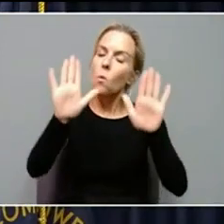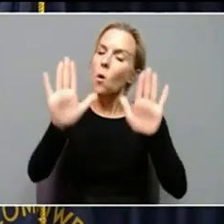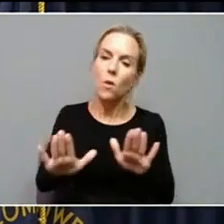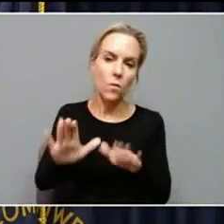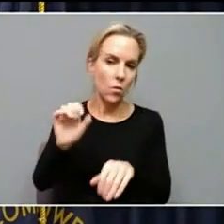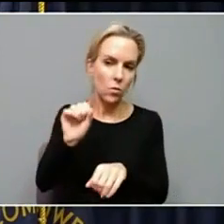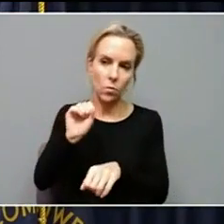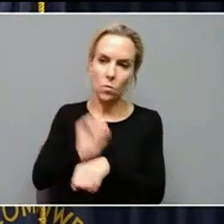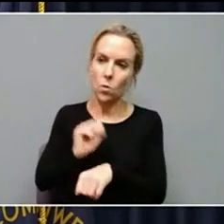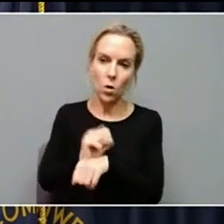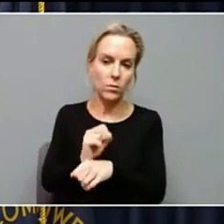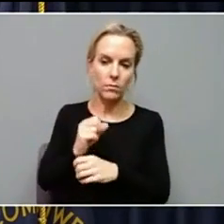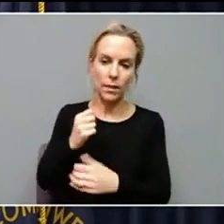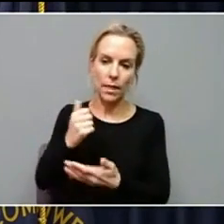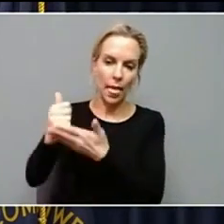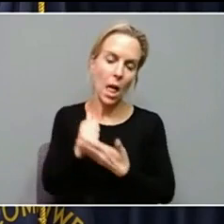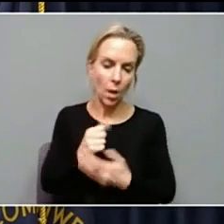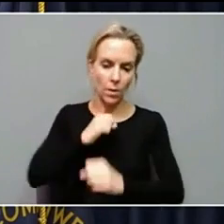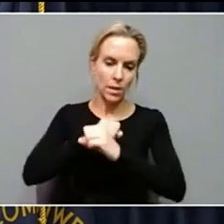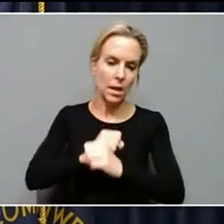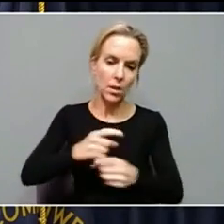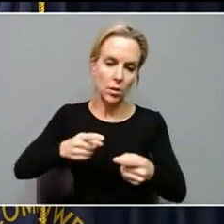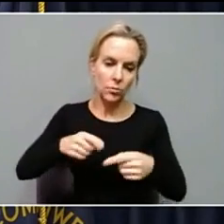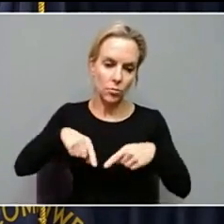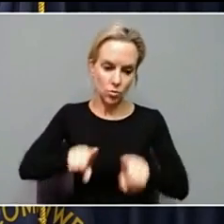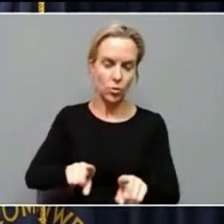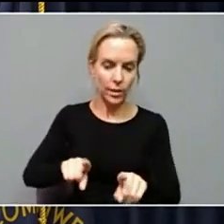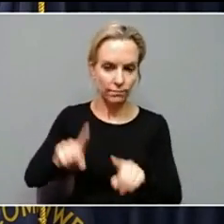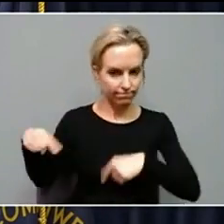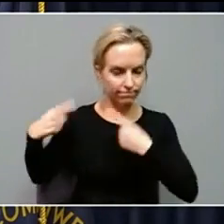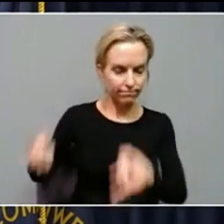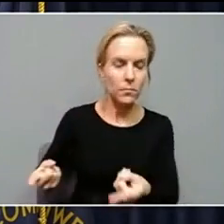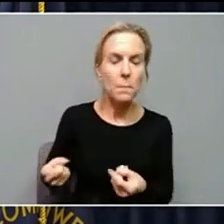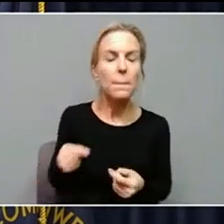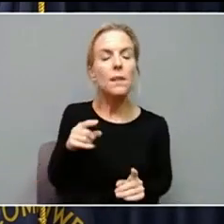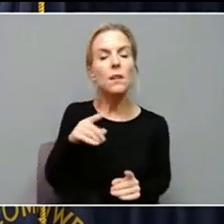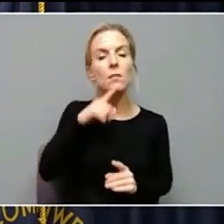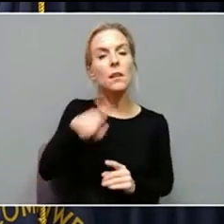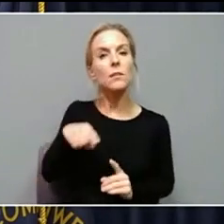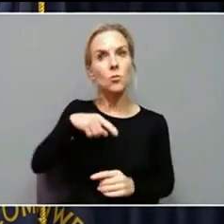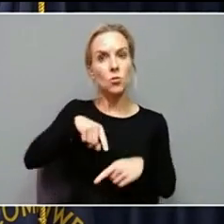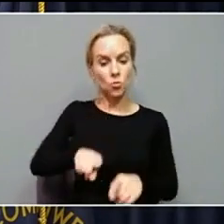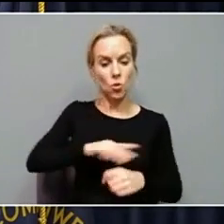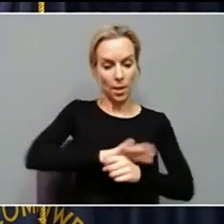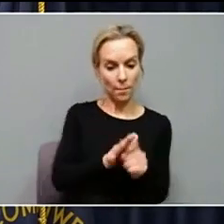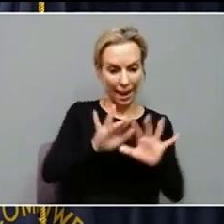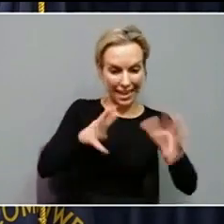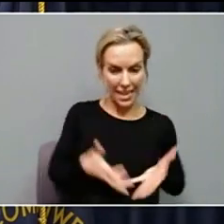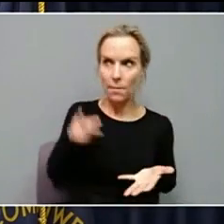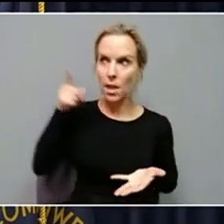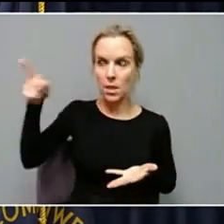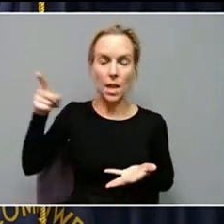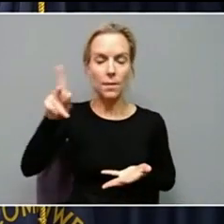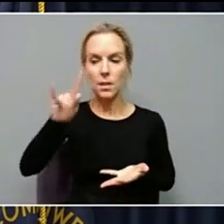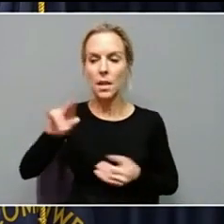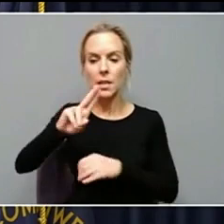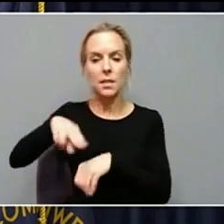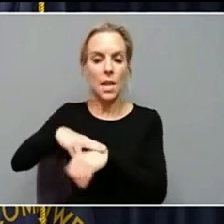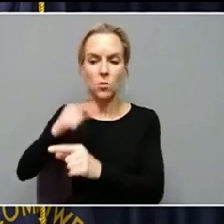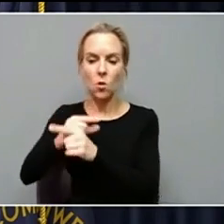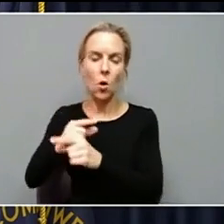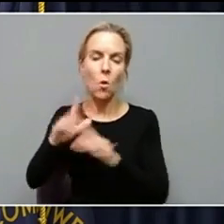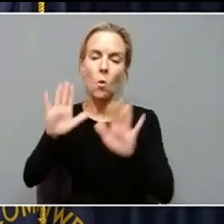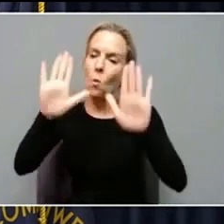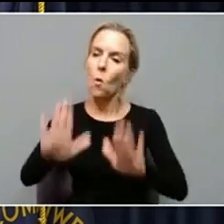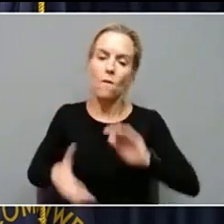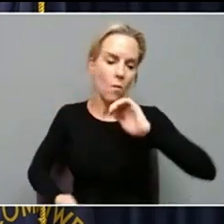us during this. We've been talking throughout the pandemic about how the Kentucky National Guard has been an incredible partner, supporting our COVID-19